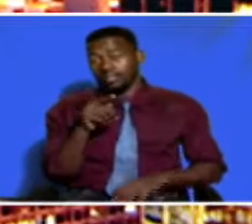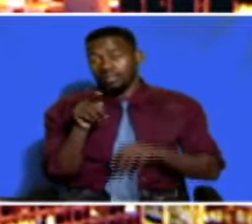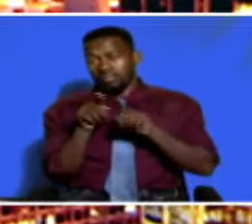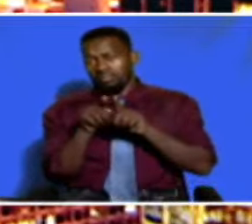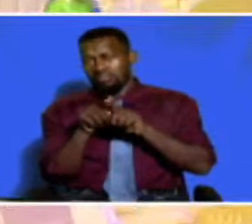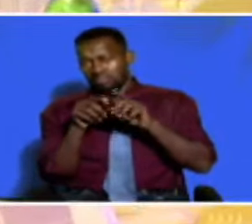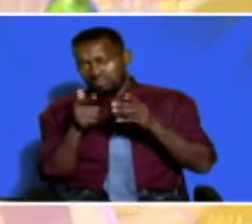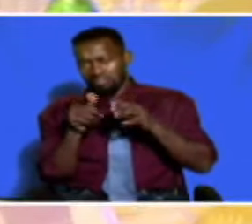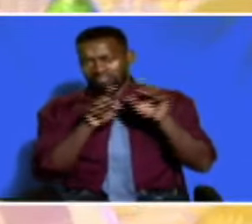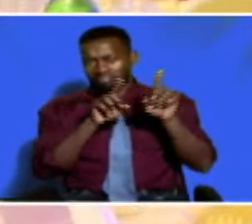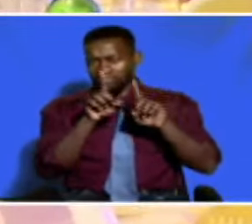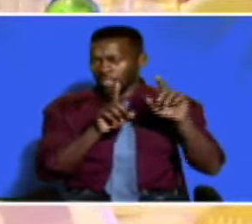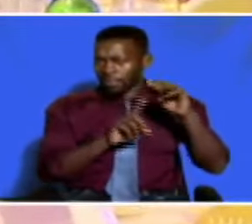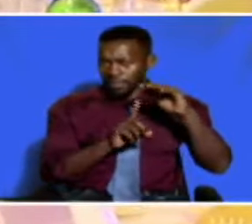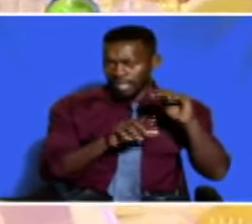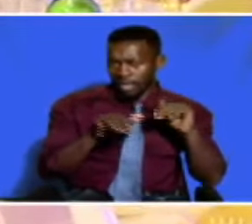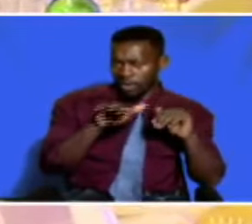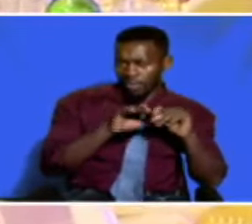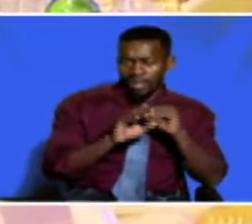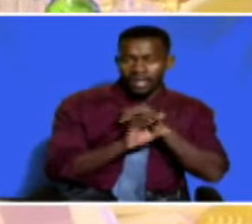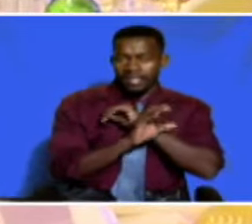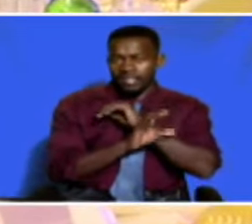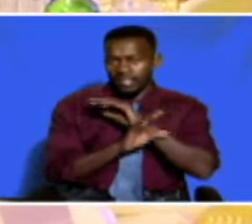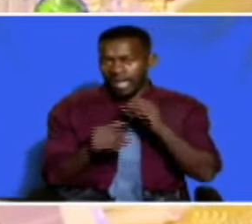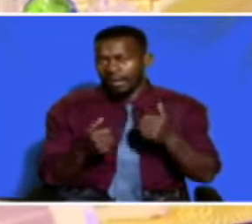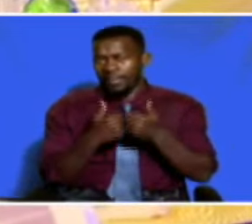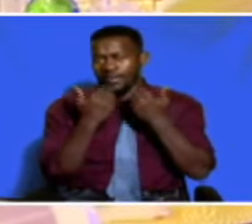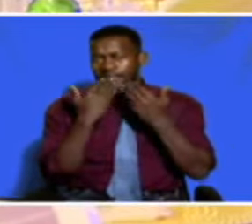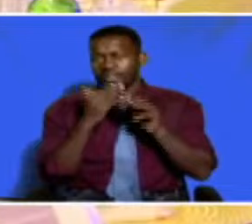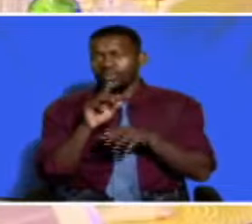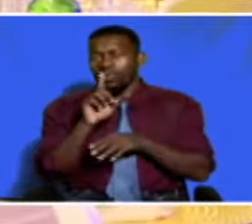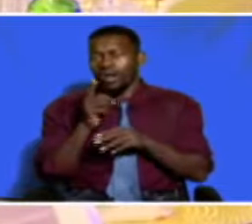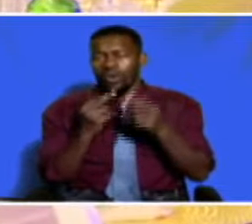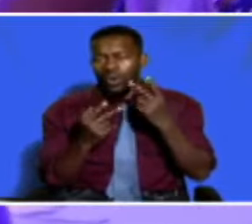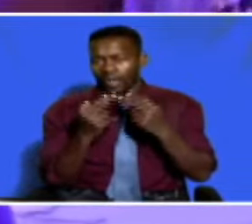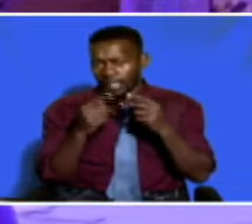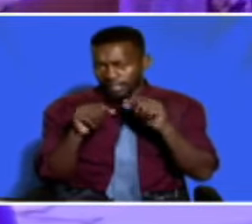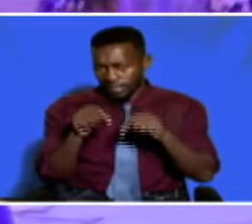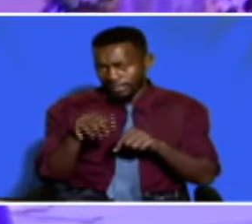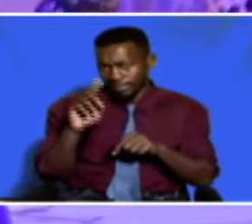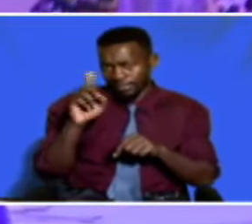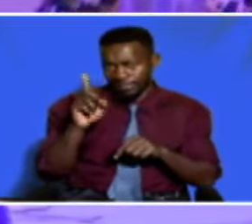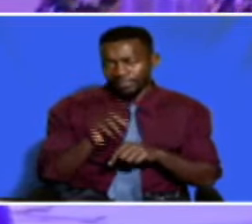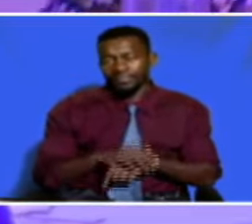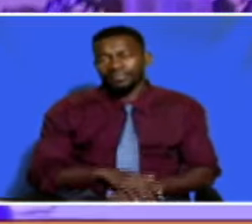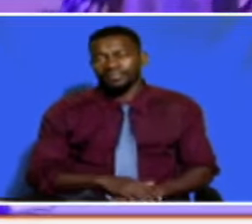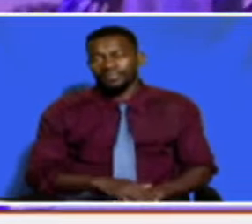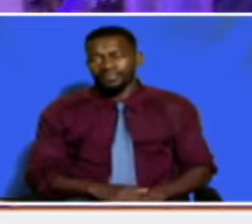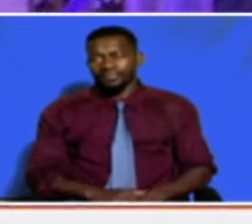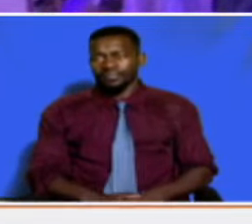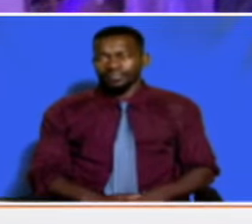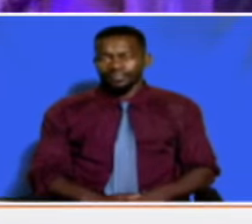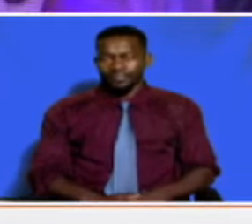sekta ya utalii nchini lililoandaliwa kwenye hoteli moja hapa Nairobi.